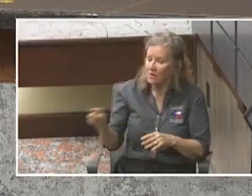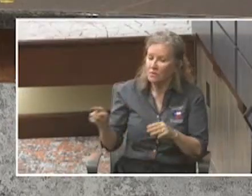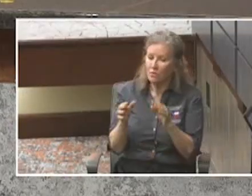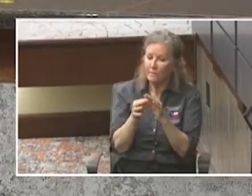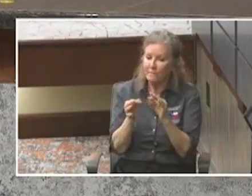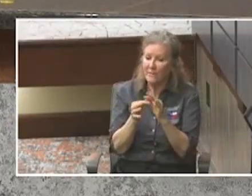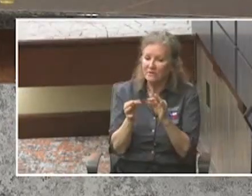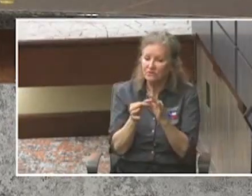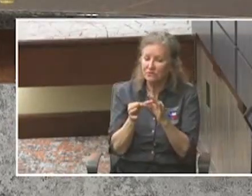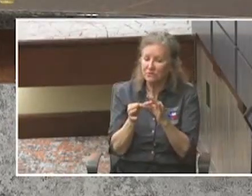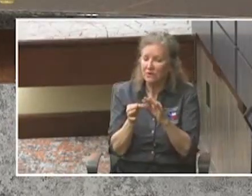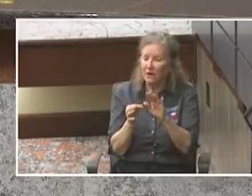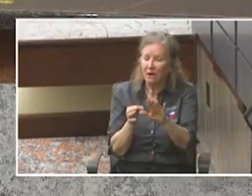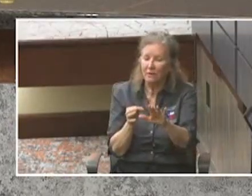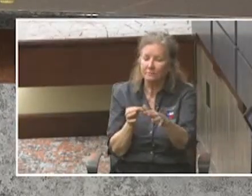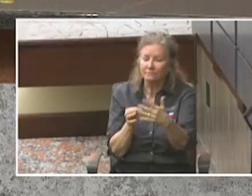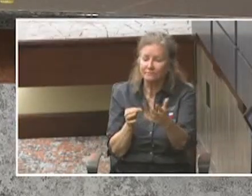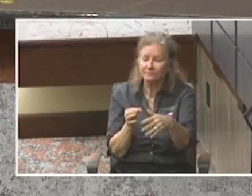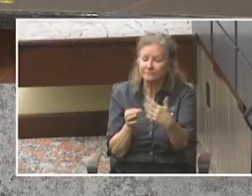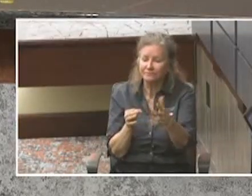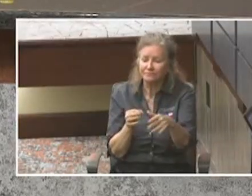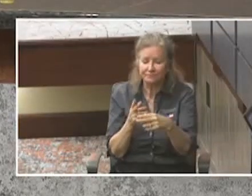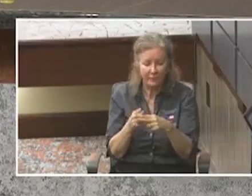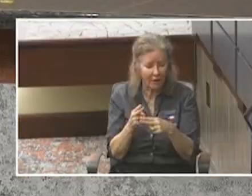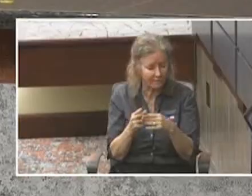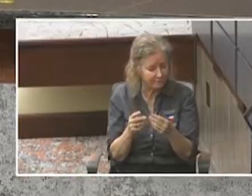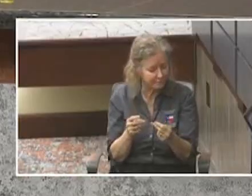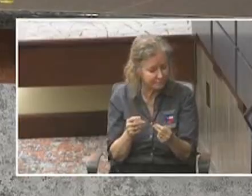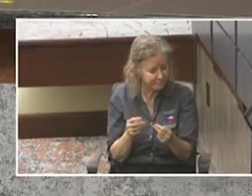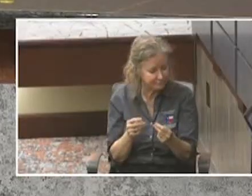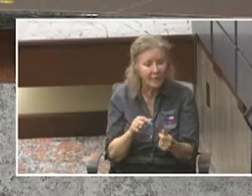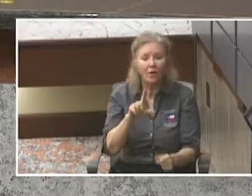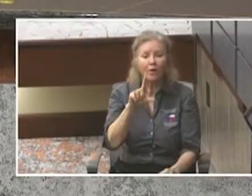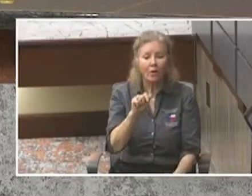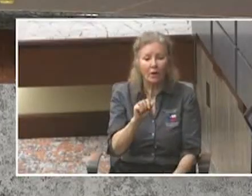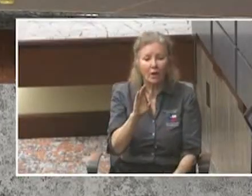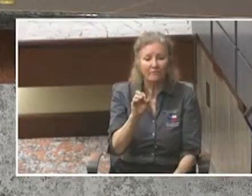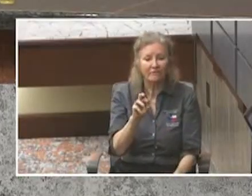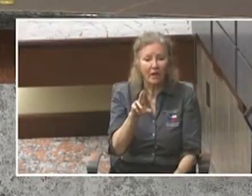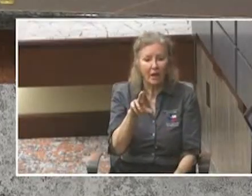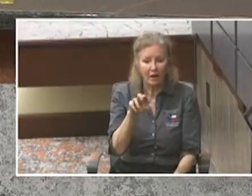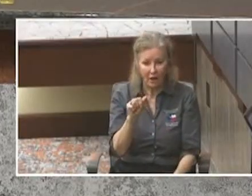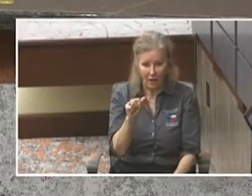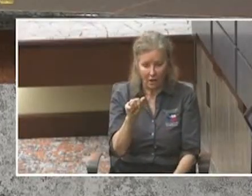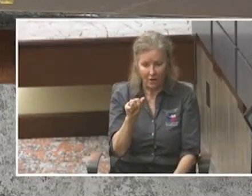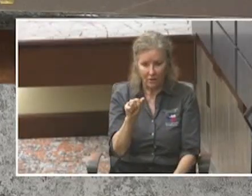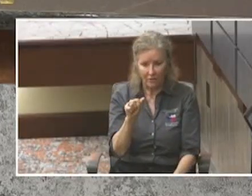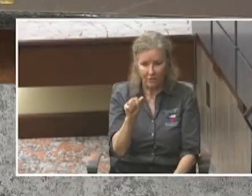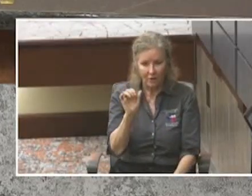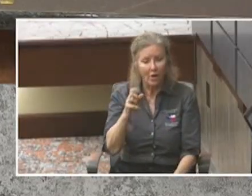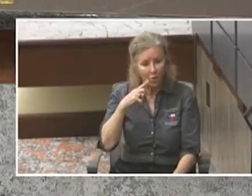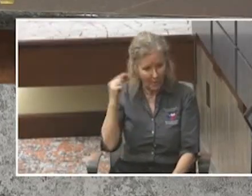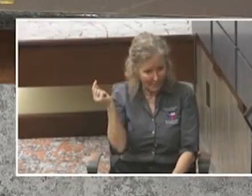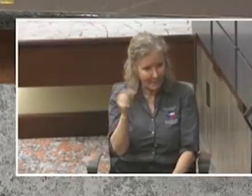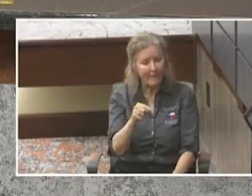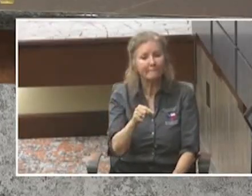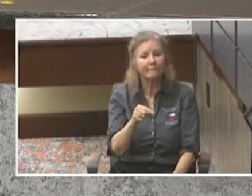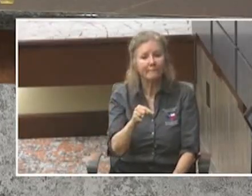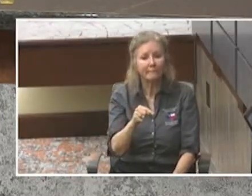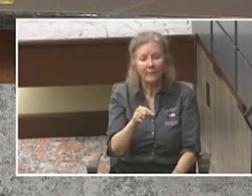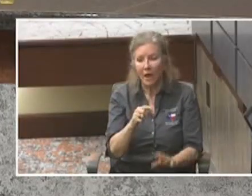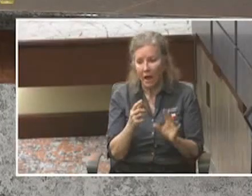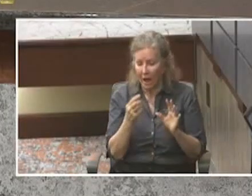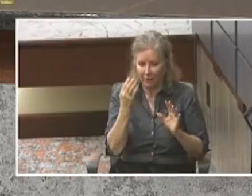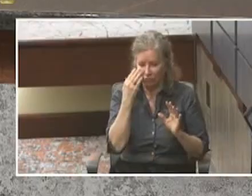name. Lafayette is coming to do Tejano. I don't know if they're